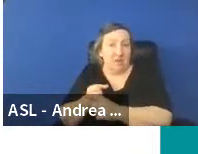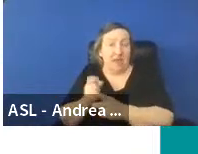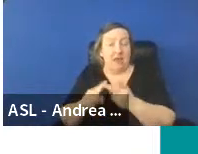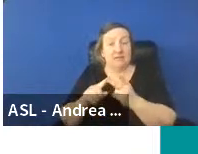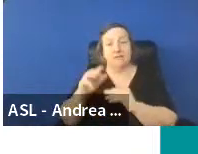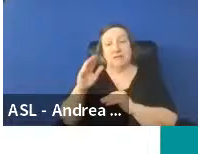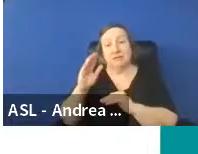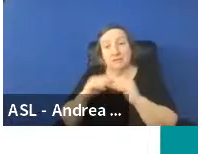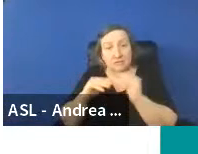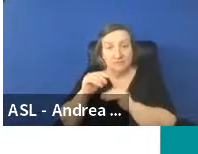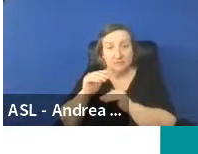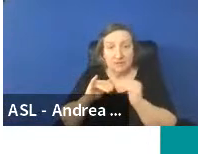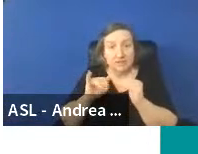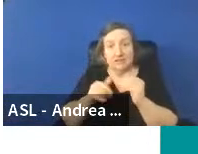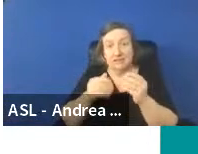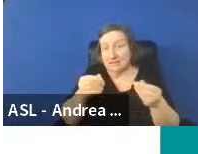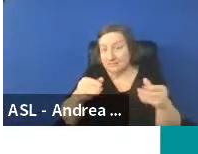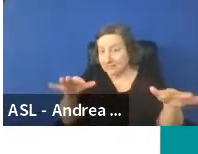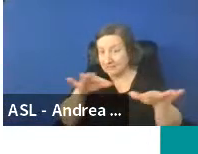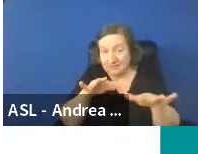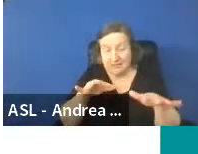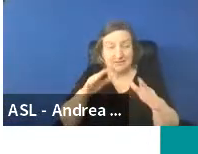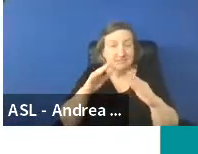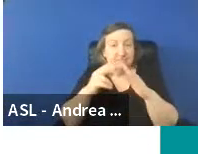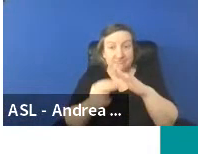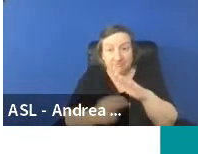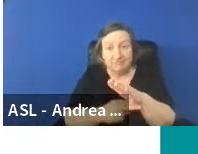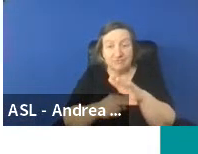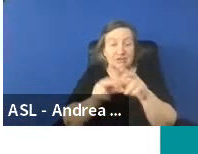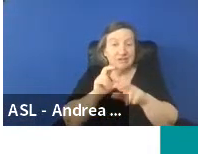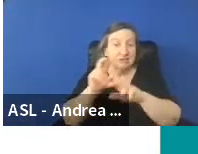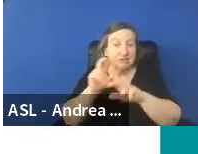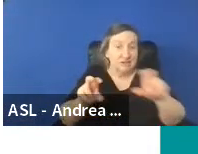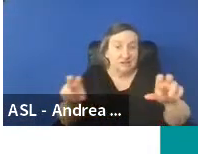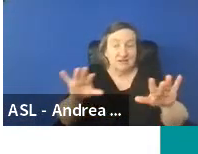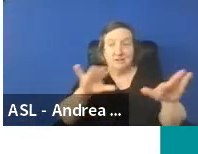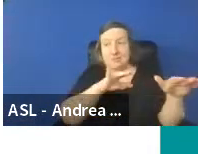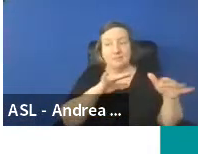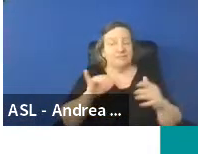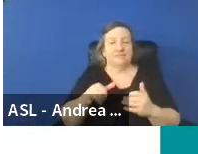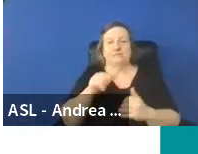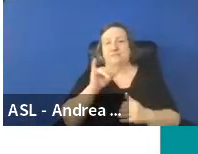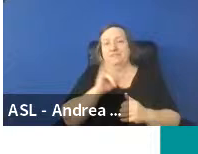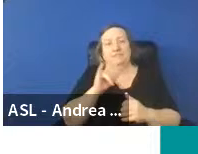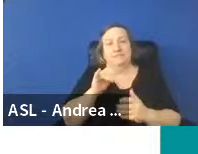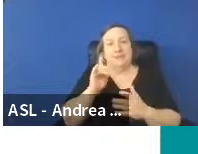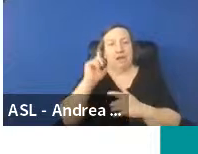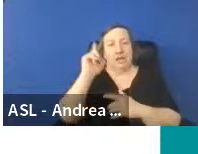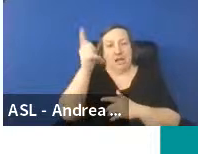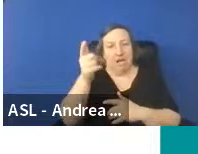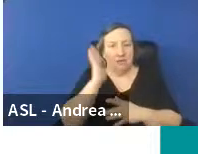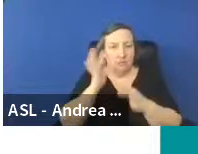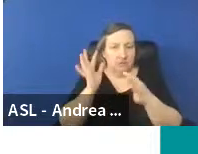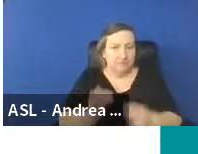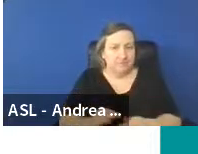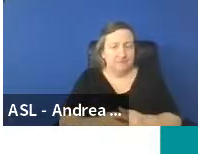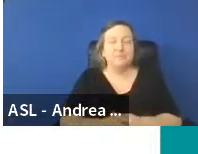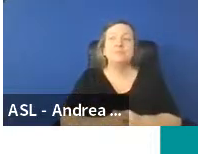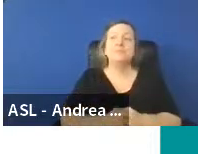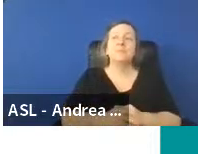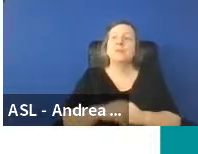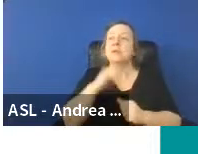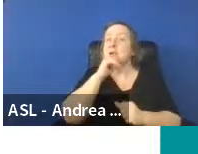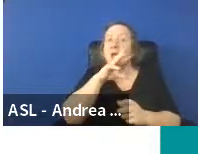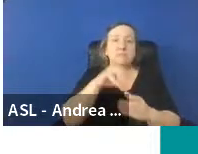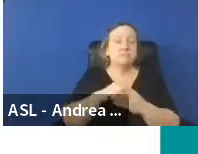building these facilities or these investments. That is also forthcoming. It's not a